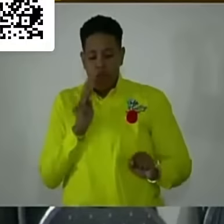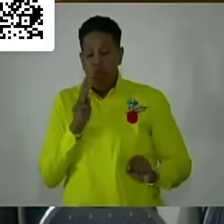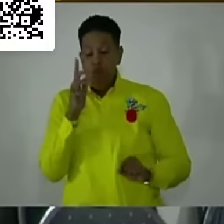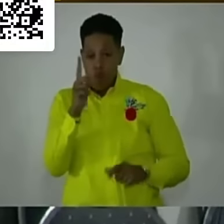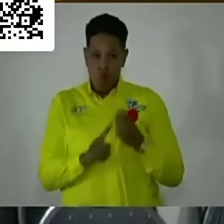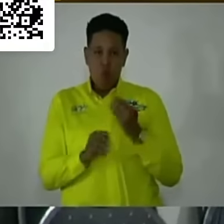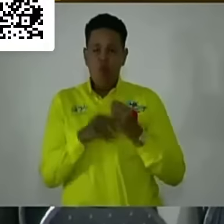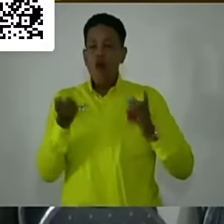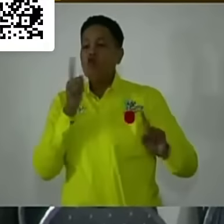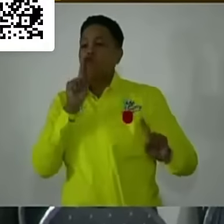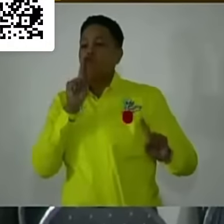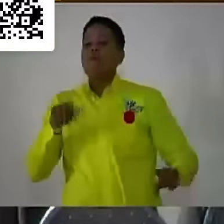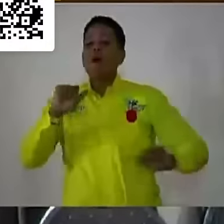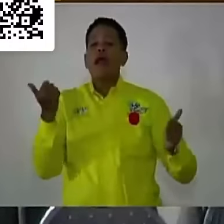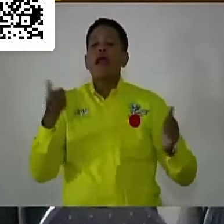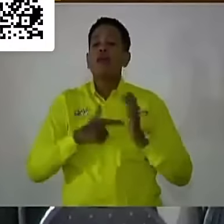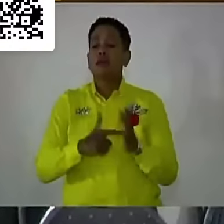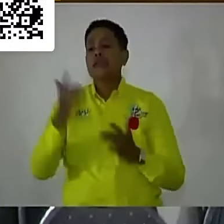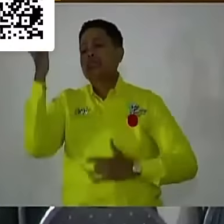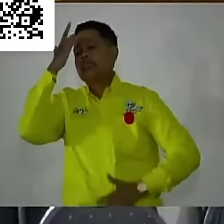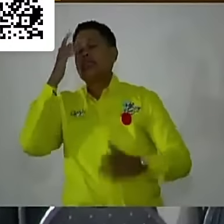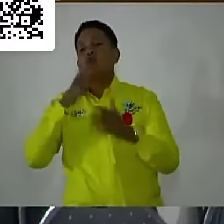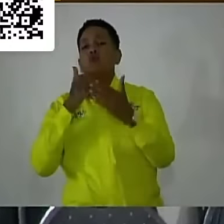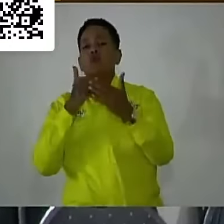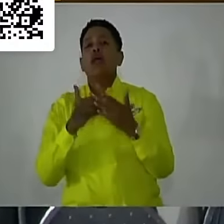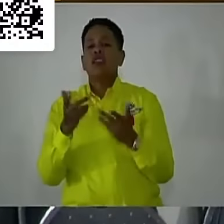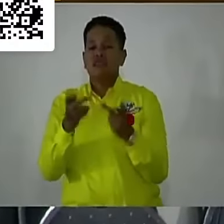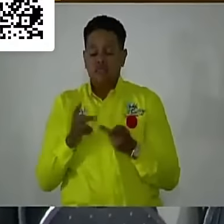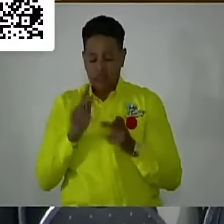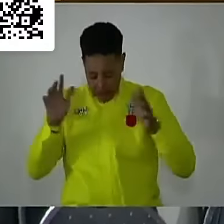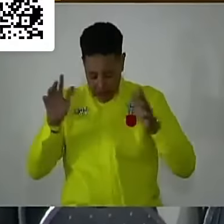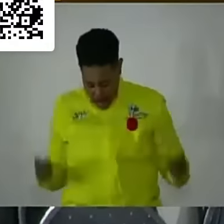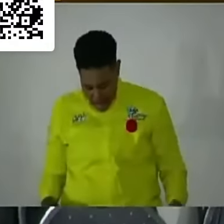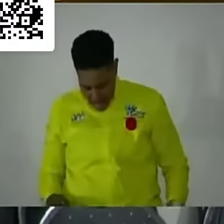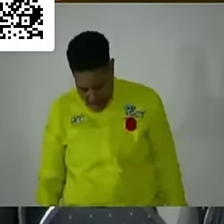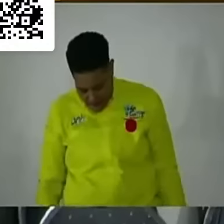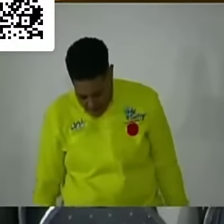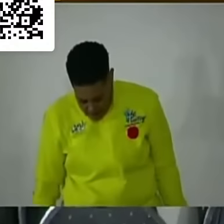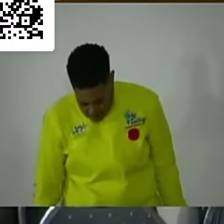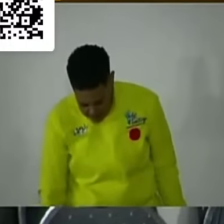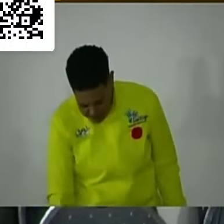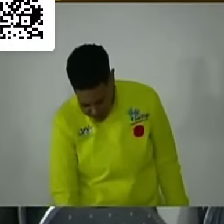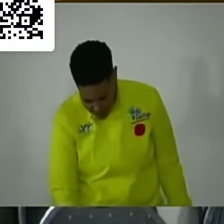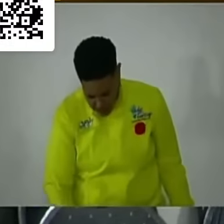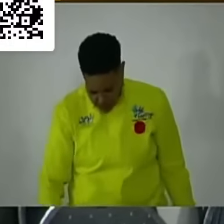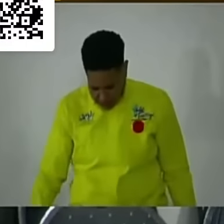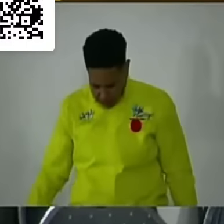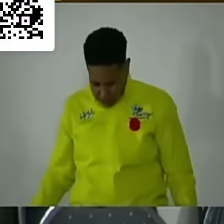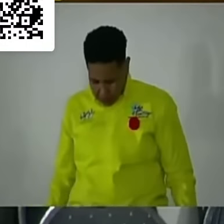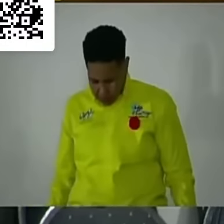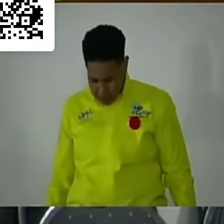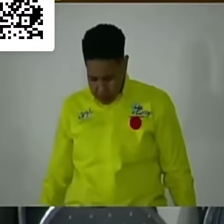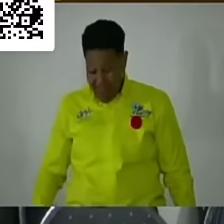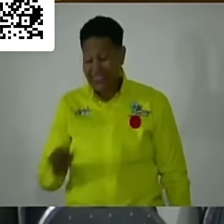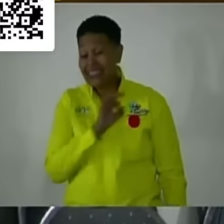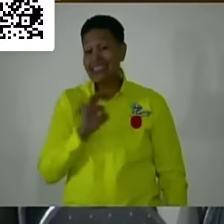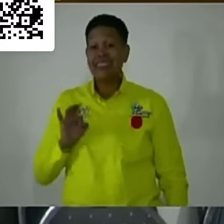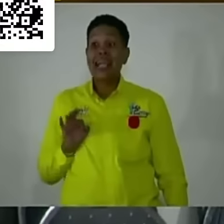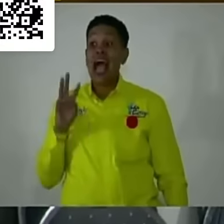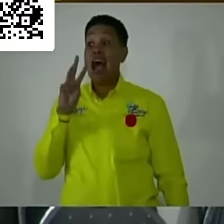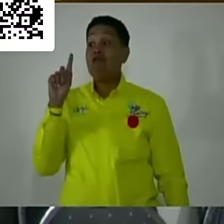and report any symptoms of illness to the nearest facility. Closing, Mr. Speaker, I want to just touch on staff